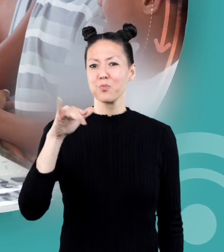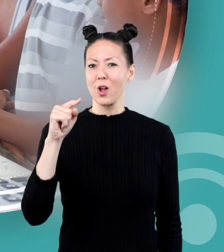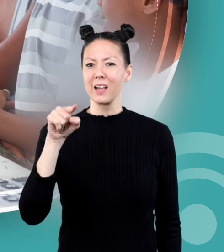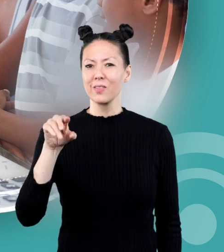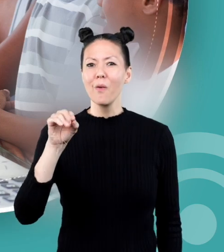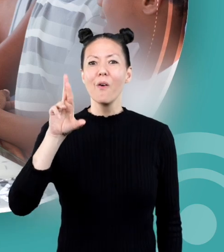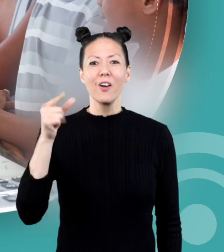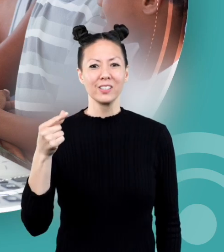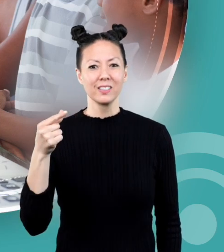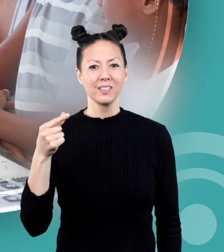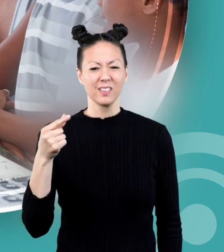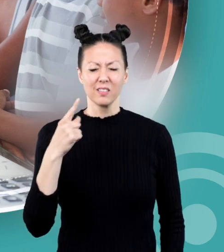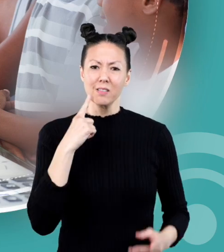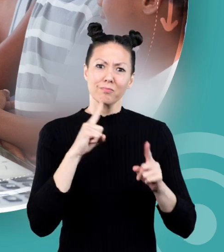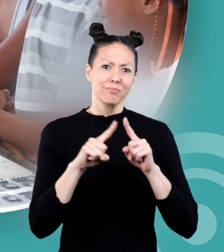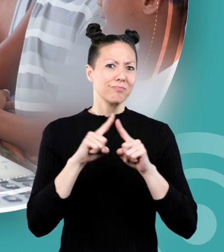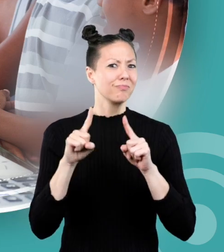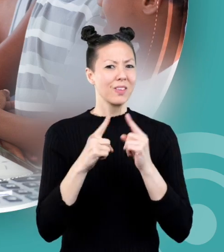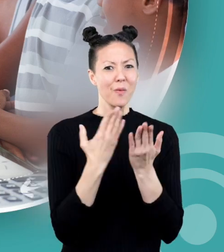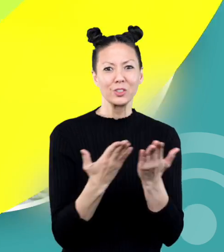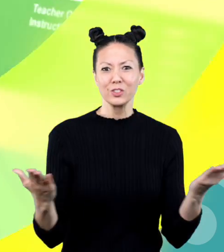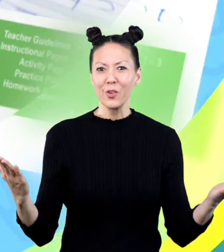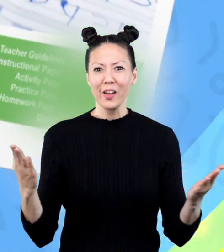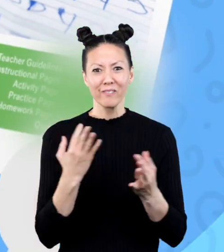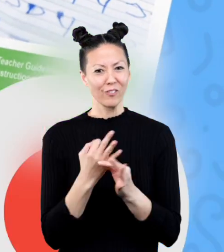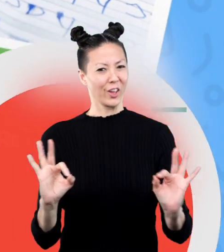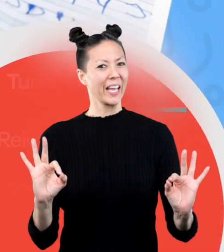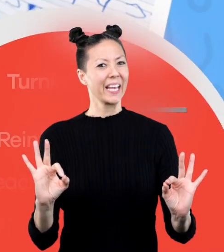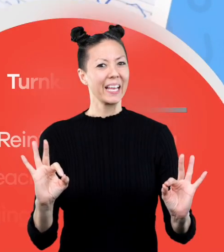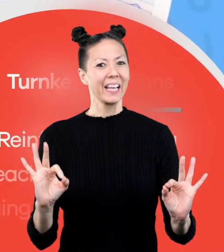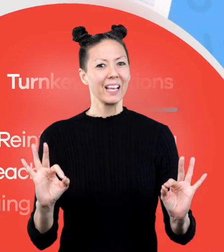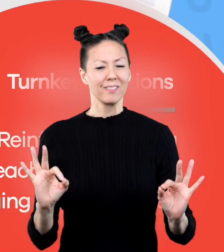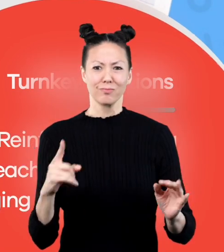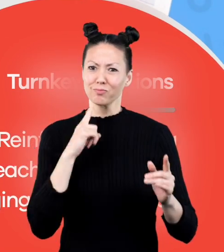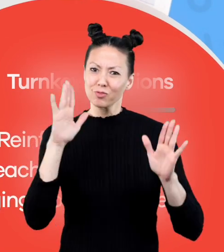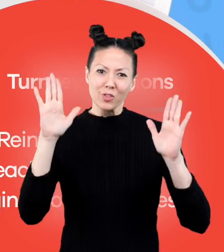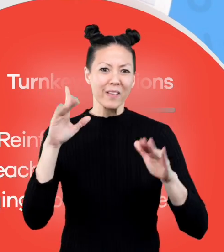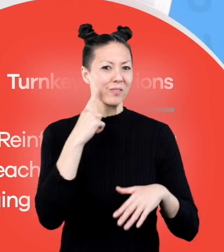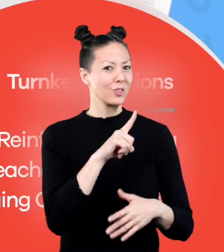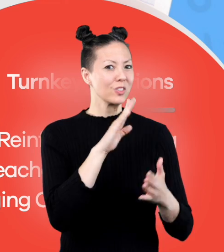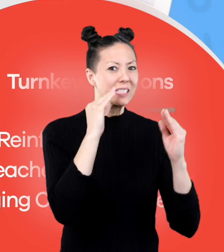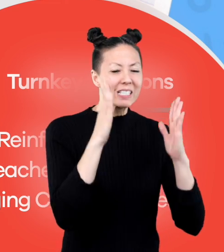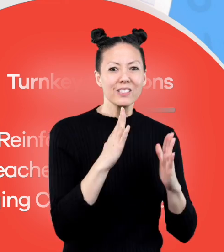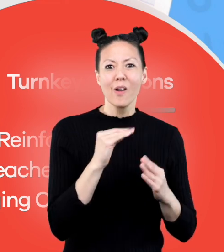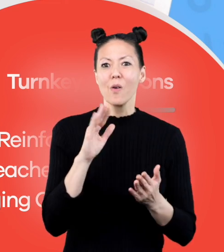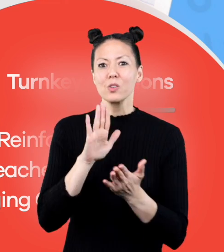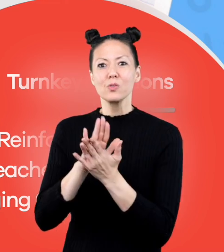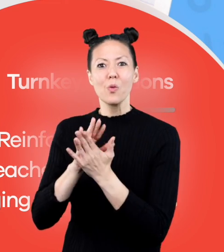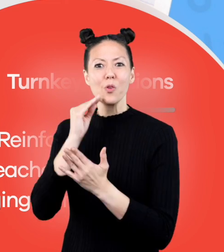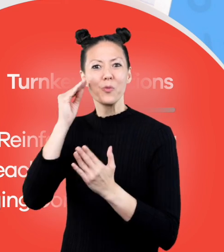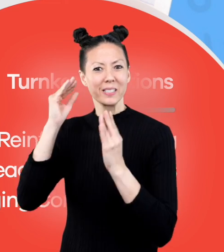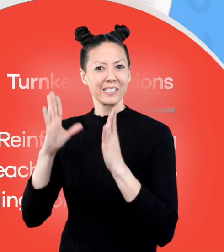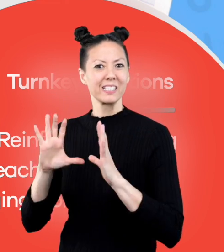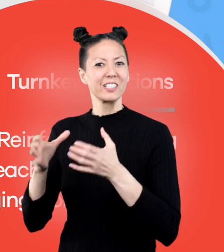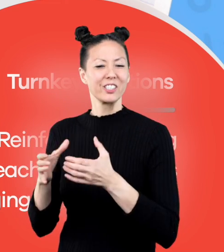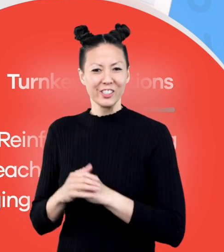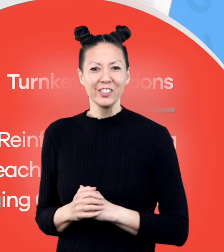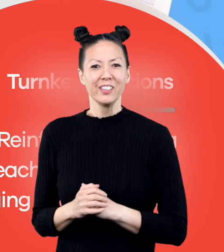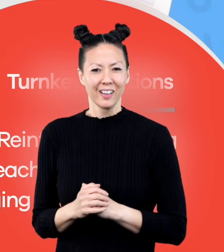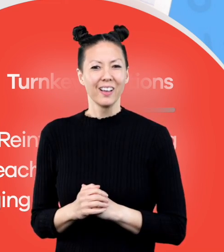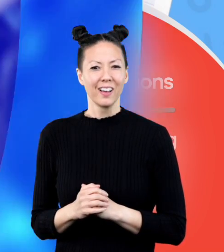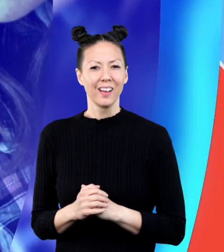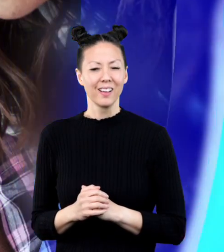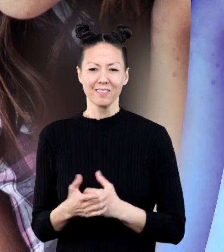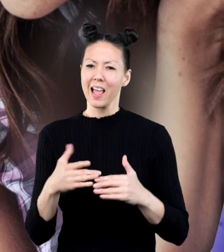learnbright.org for thousands of free resources and turnkey solutions for teachers and homeschoolers.